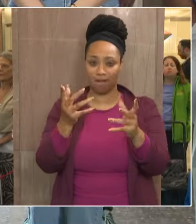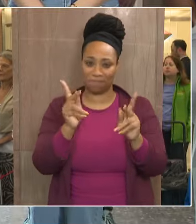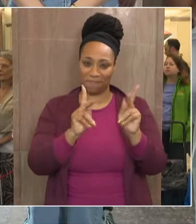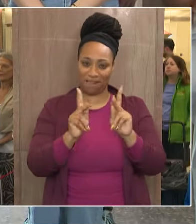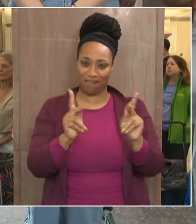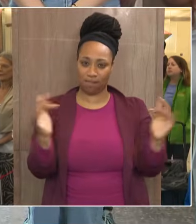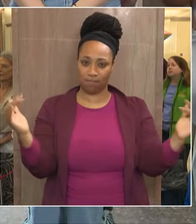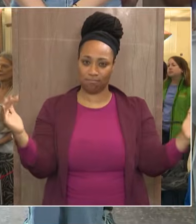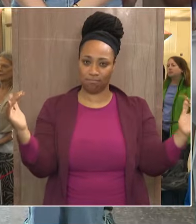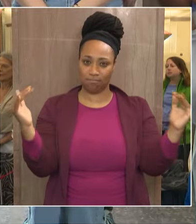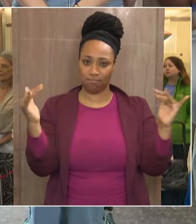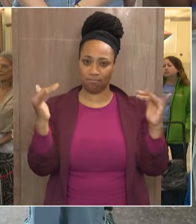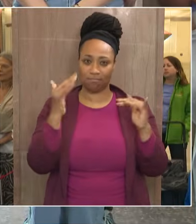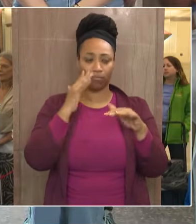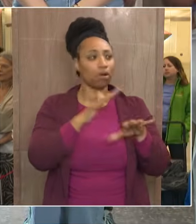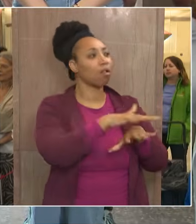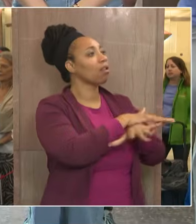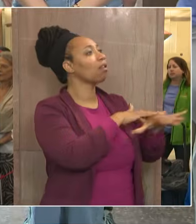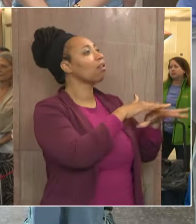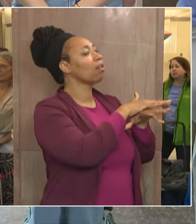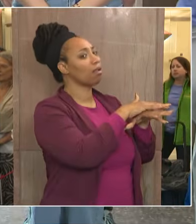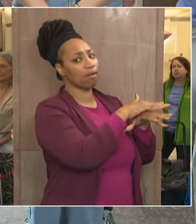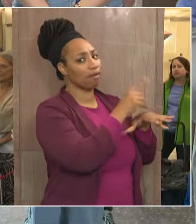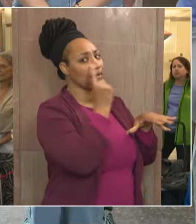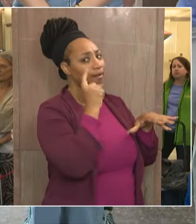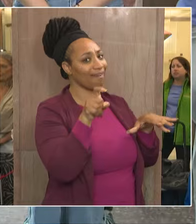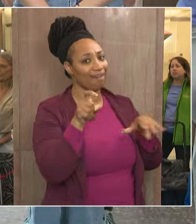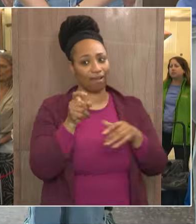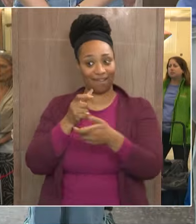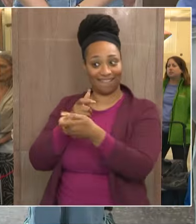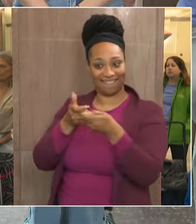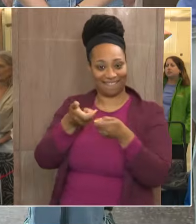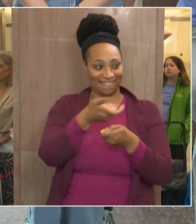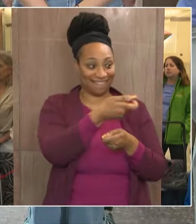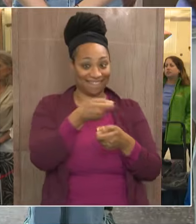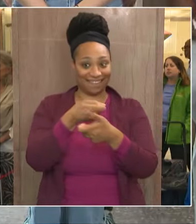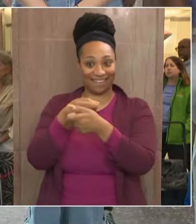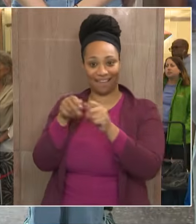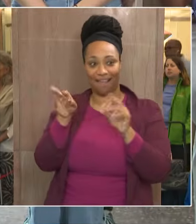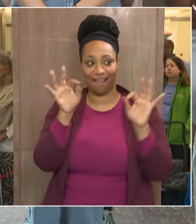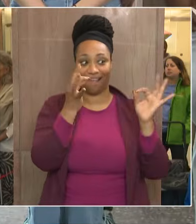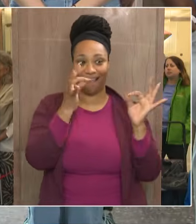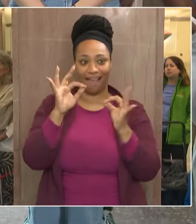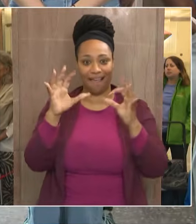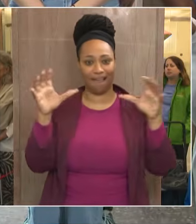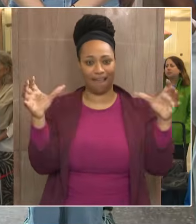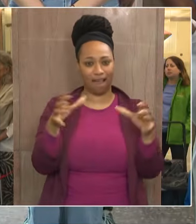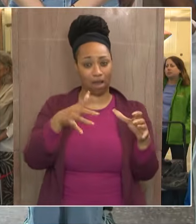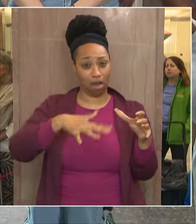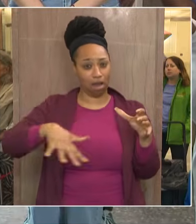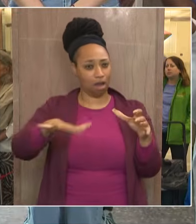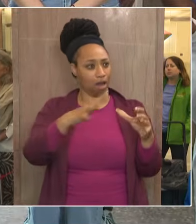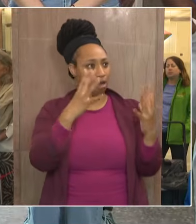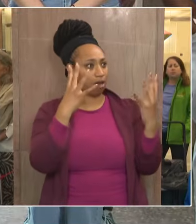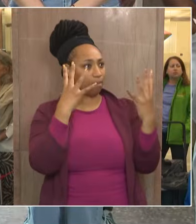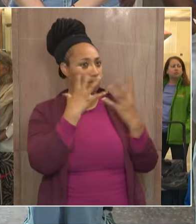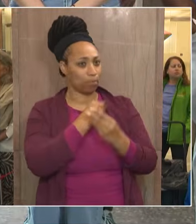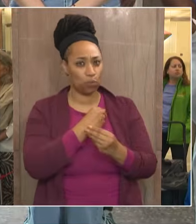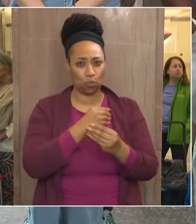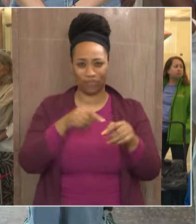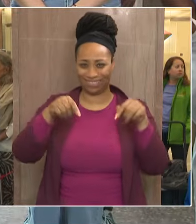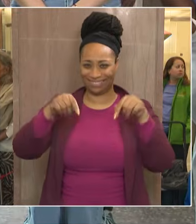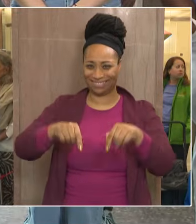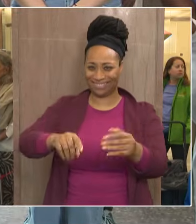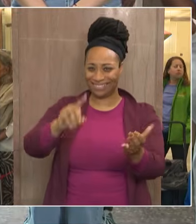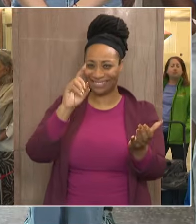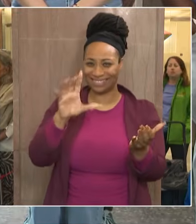to their offices, and experiencing just the beauty of our city. It is great to be here